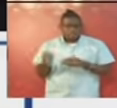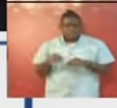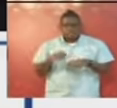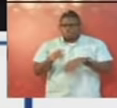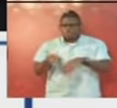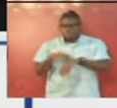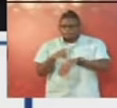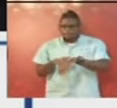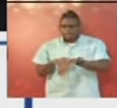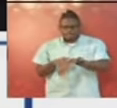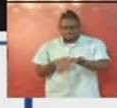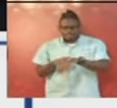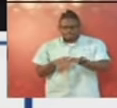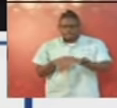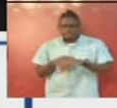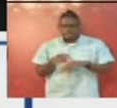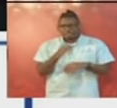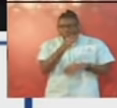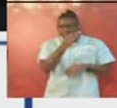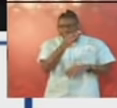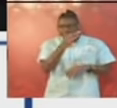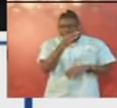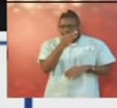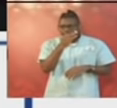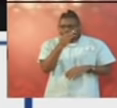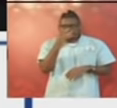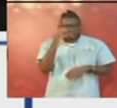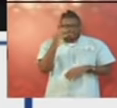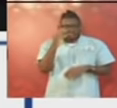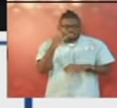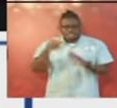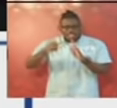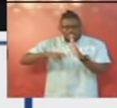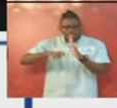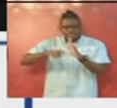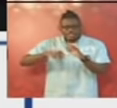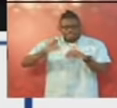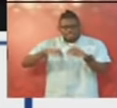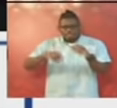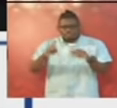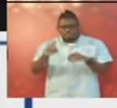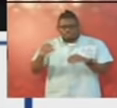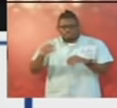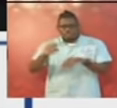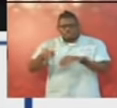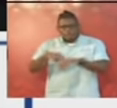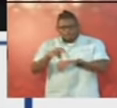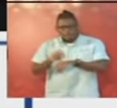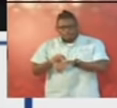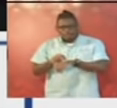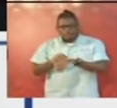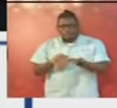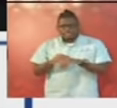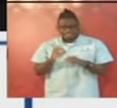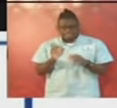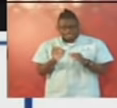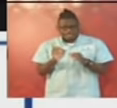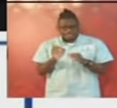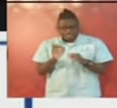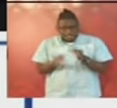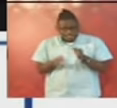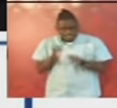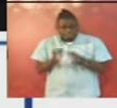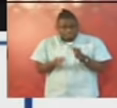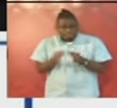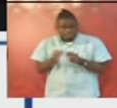level of less than 100 would be normal. And you are deemed to be a pre-diabetic, just standing on the threshold of